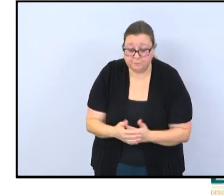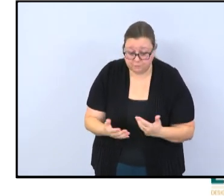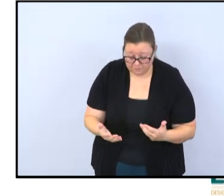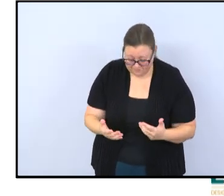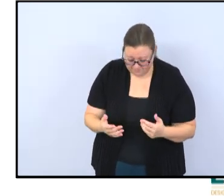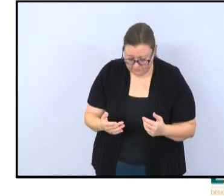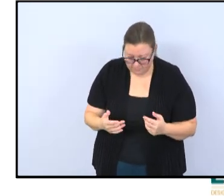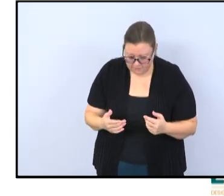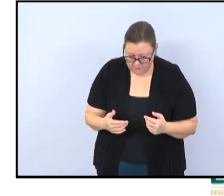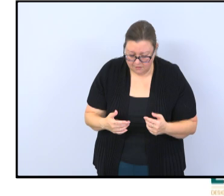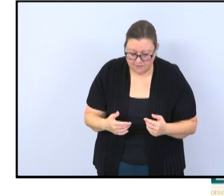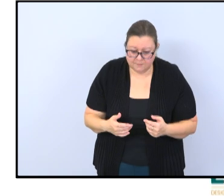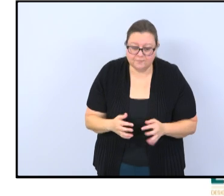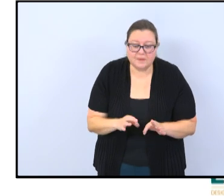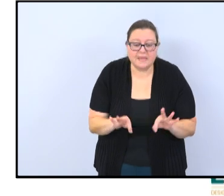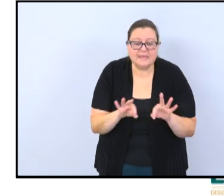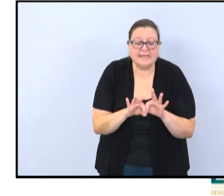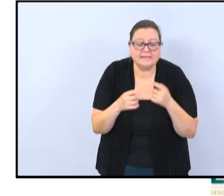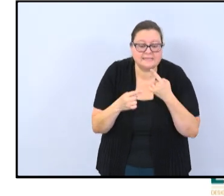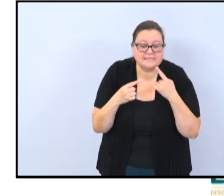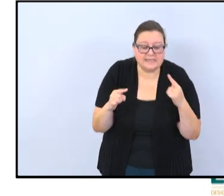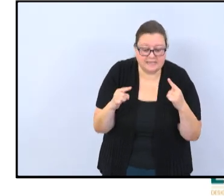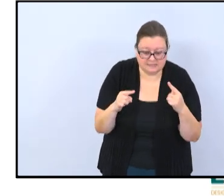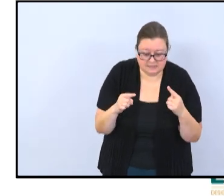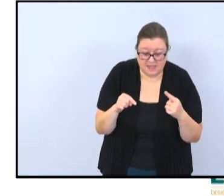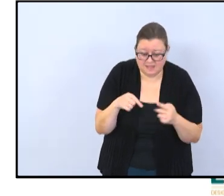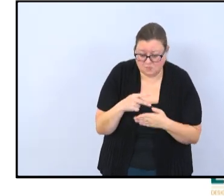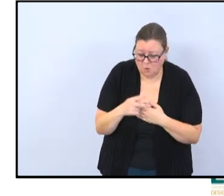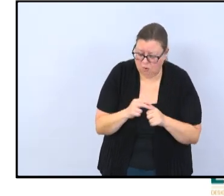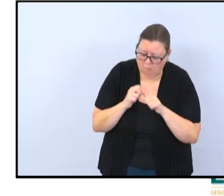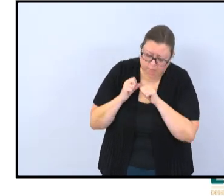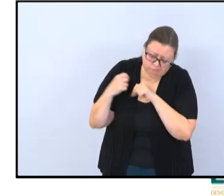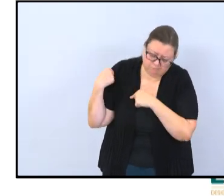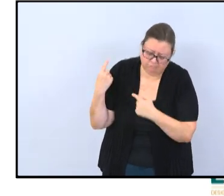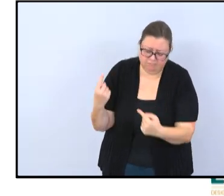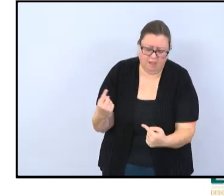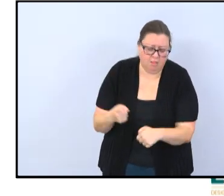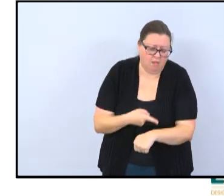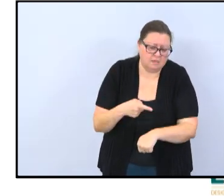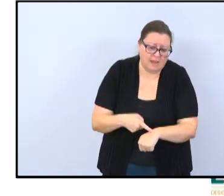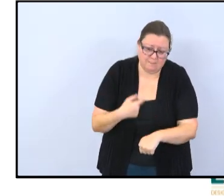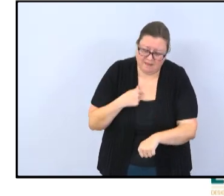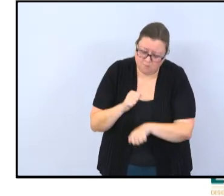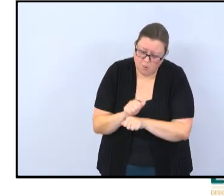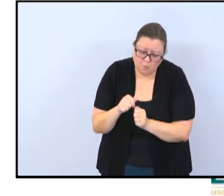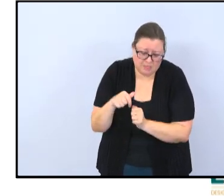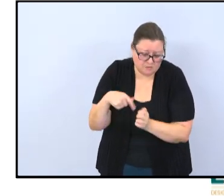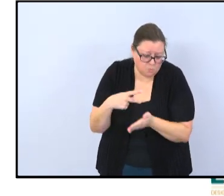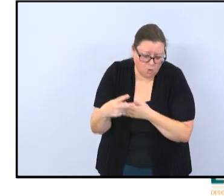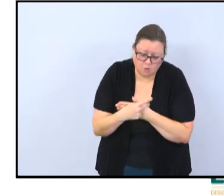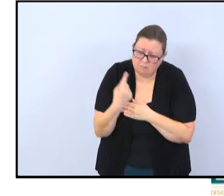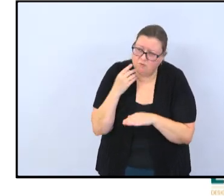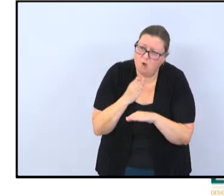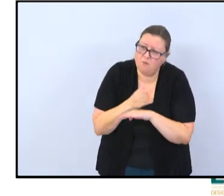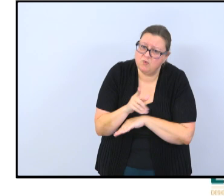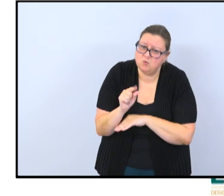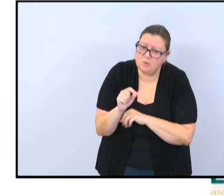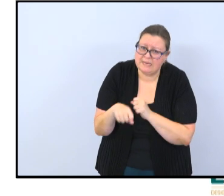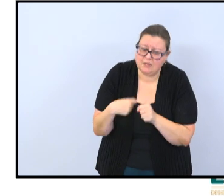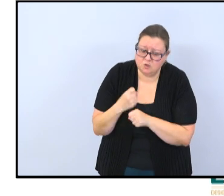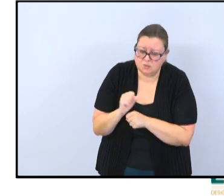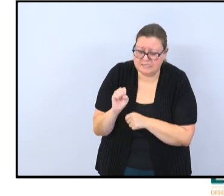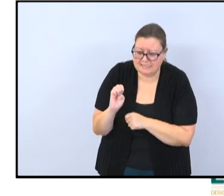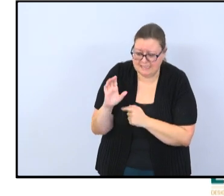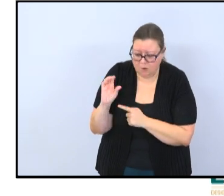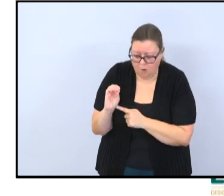So, key success factors. 1, this program's been around a long time. I've worked on this program for 20 years. It's been around a long time.